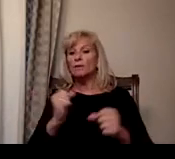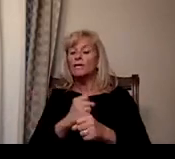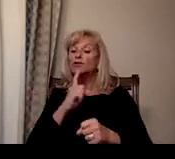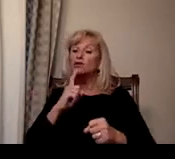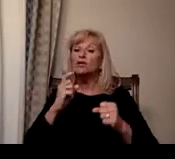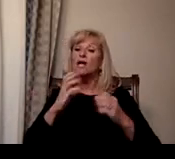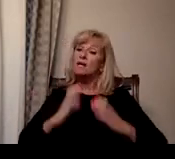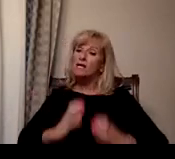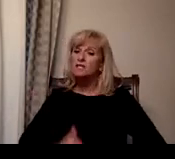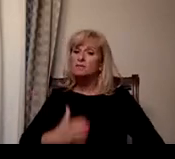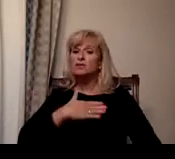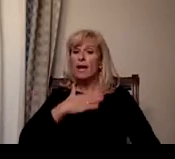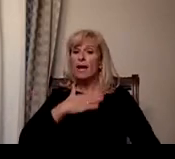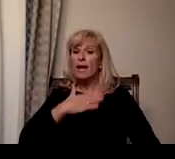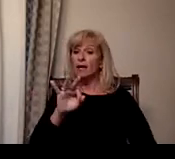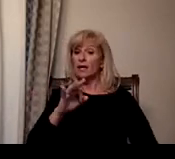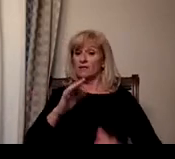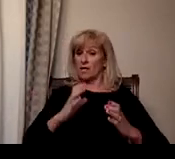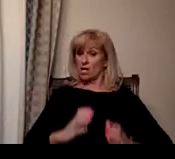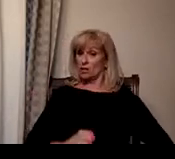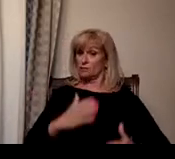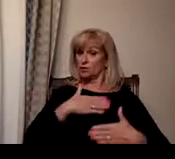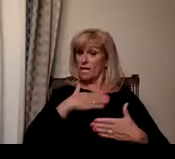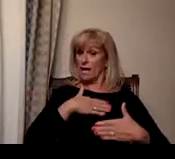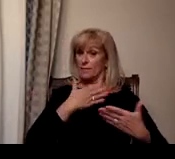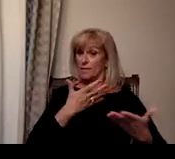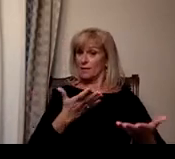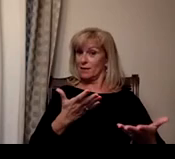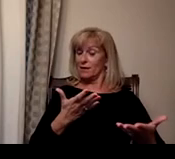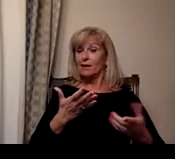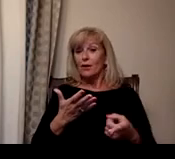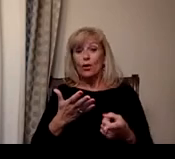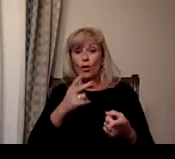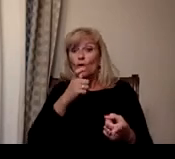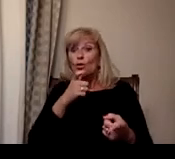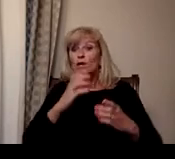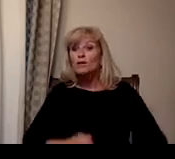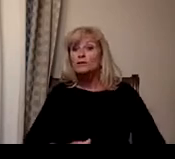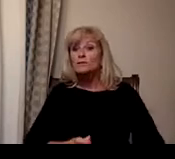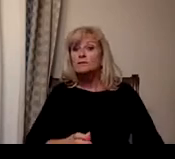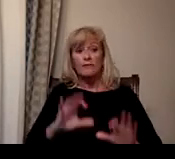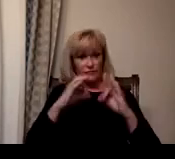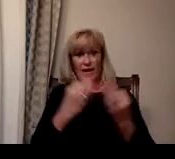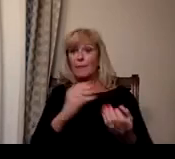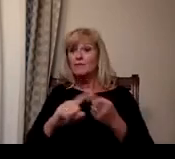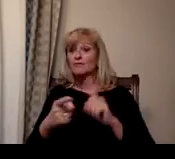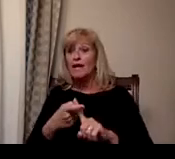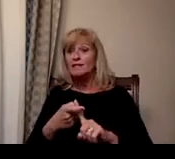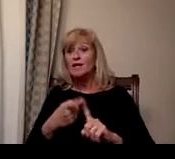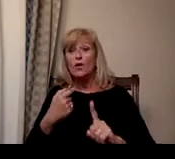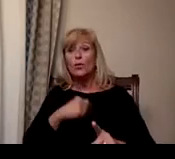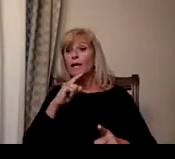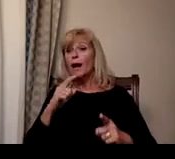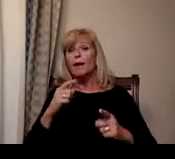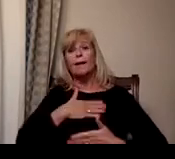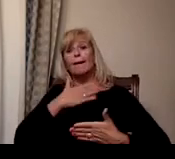happy. Because if the customer is happy, obviously those are our family and friends as consultants, so we'll be thrilled. We'll